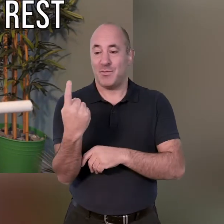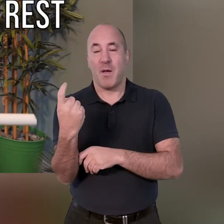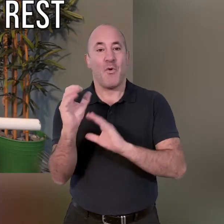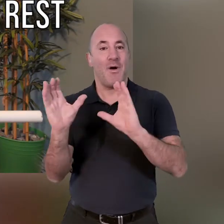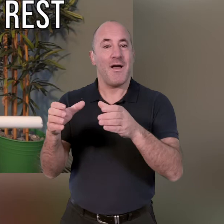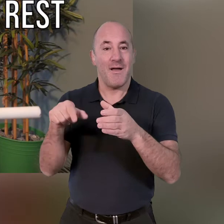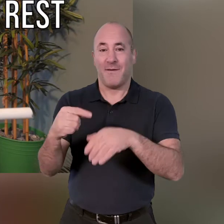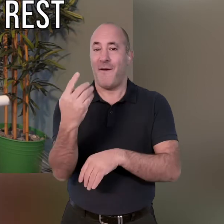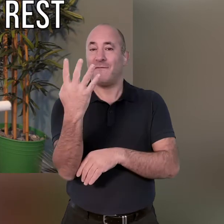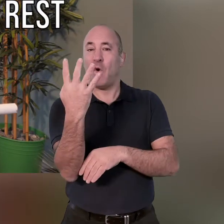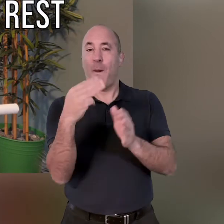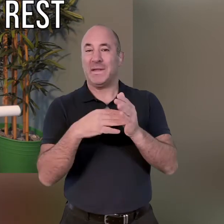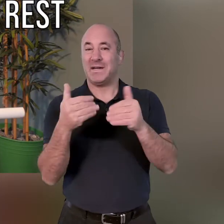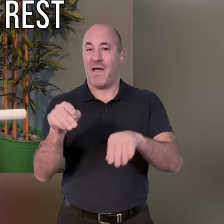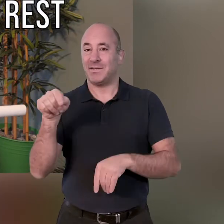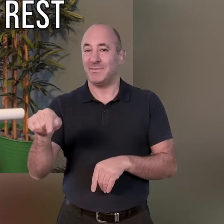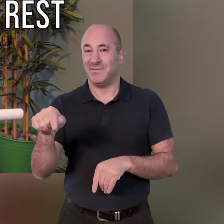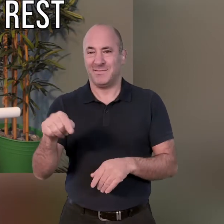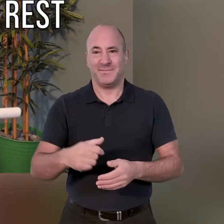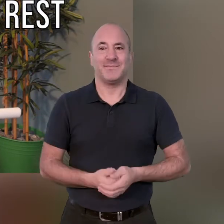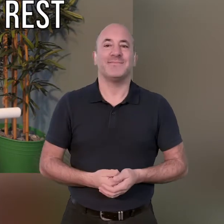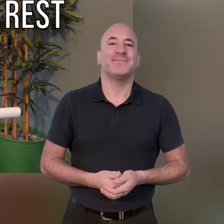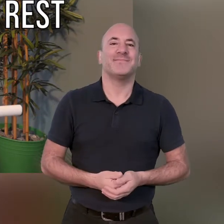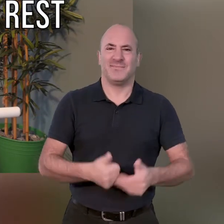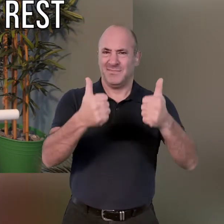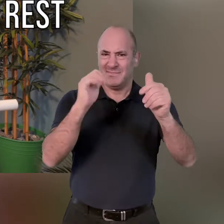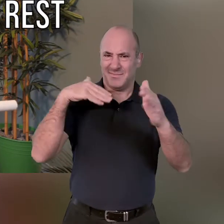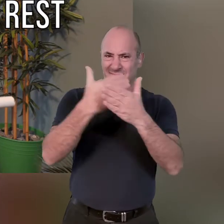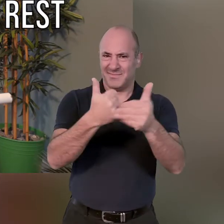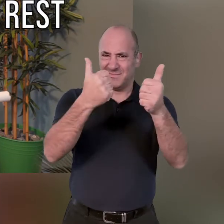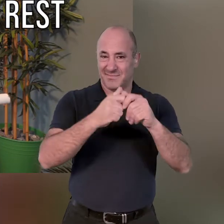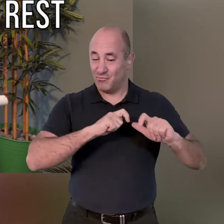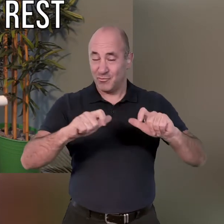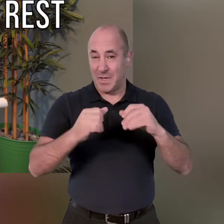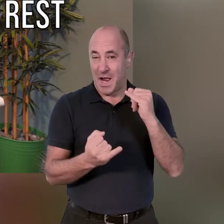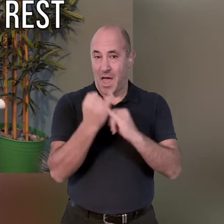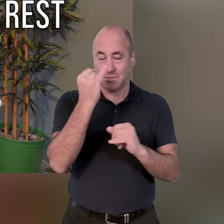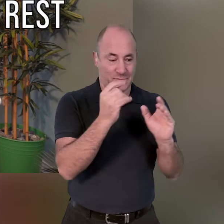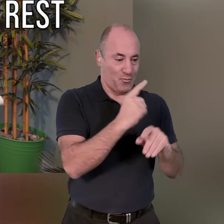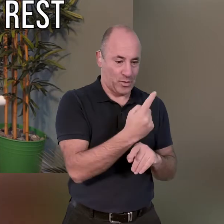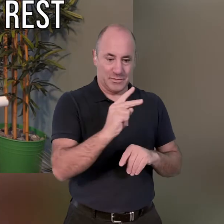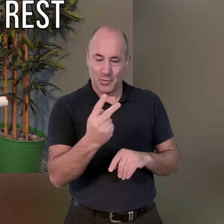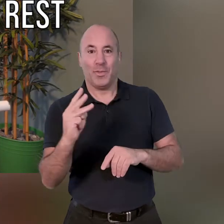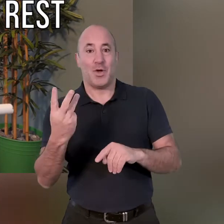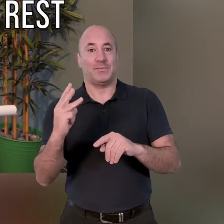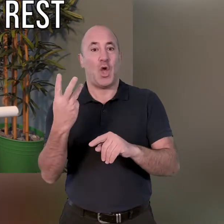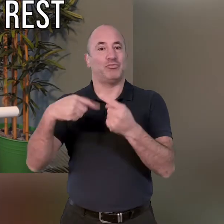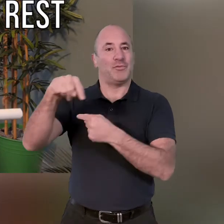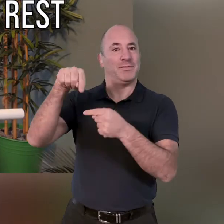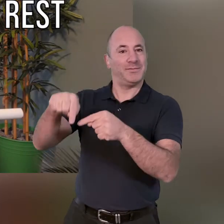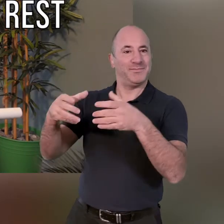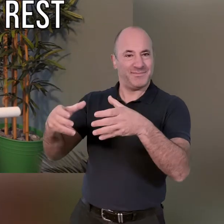to go. Only 4 minutes left of exercising. Great job so far, everybody. Let's keep it going for that last session here.